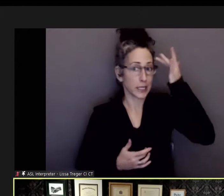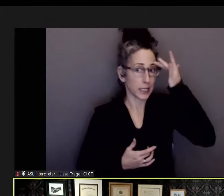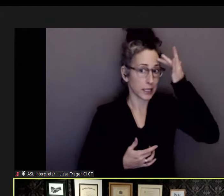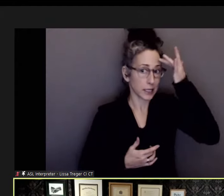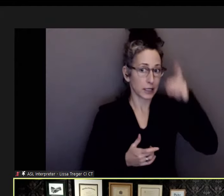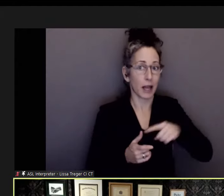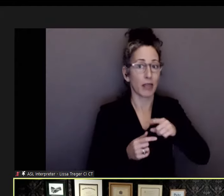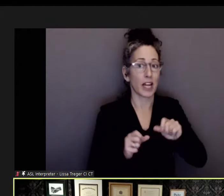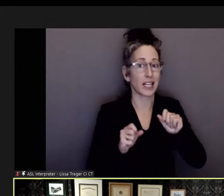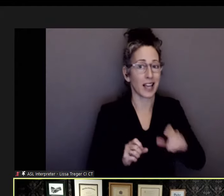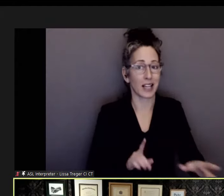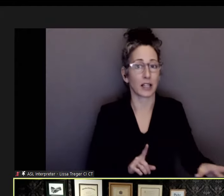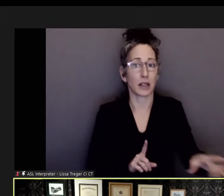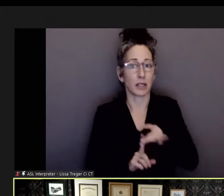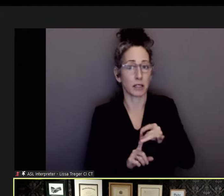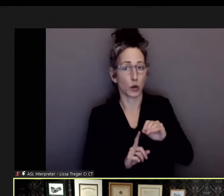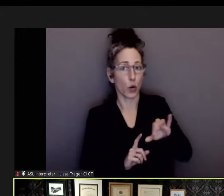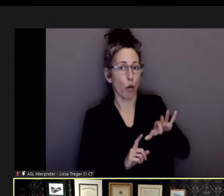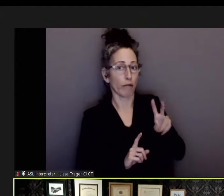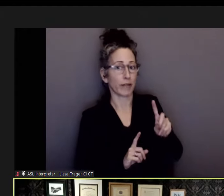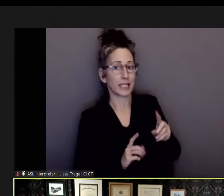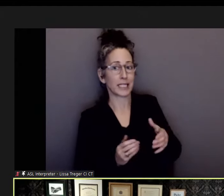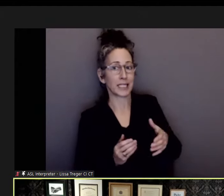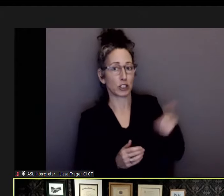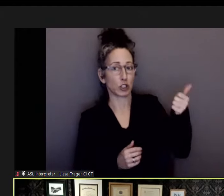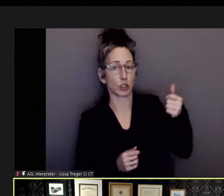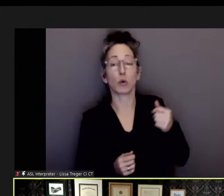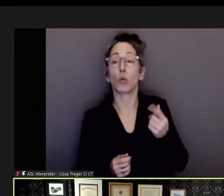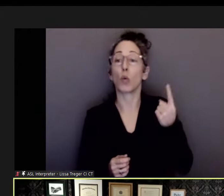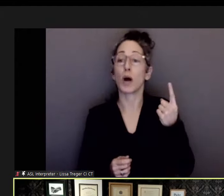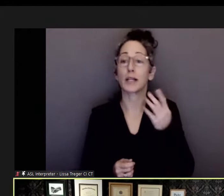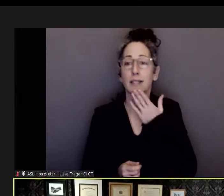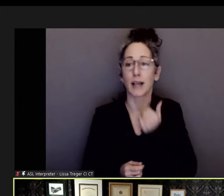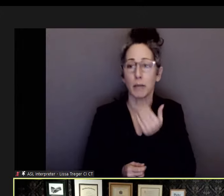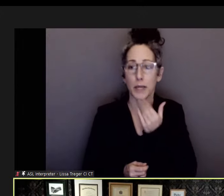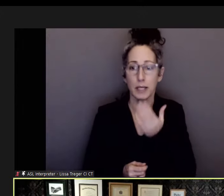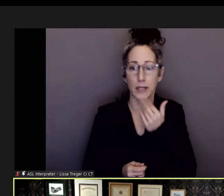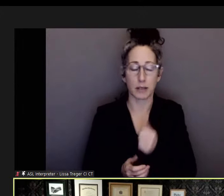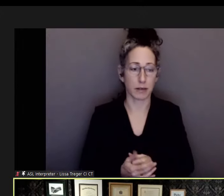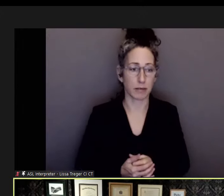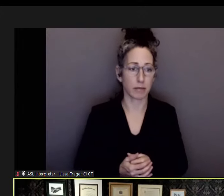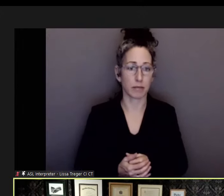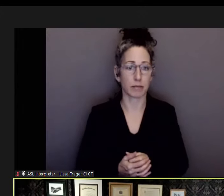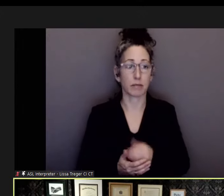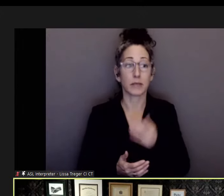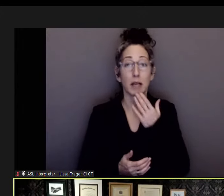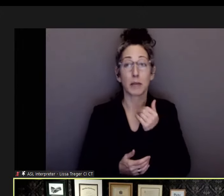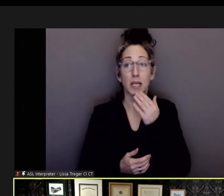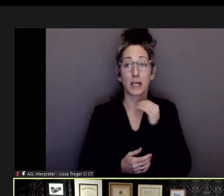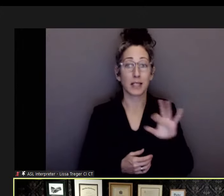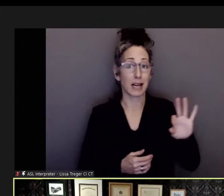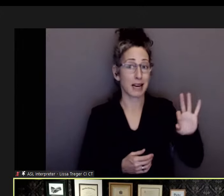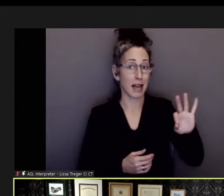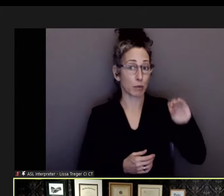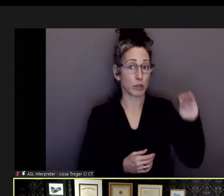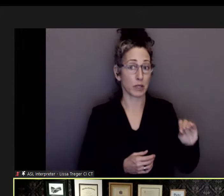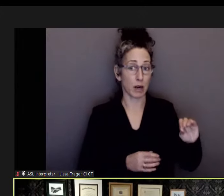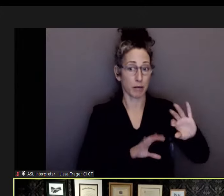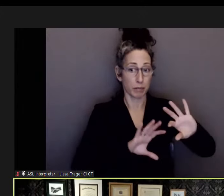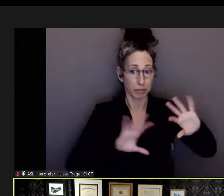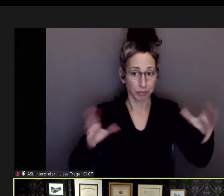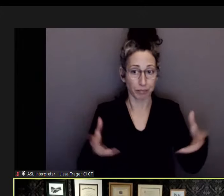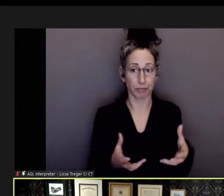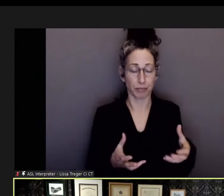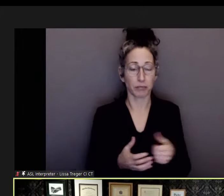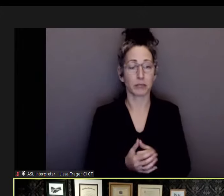in the COVE study. The most frequent one, of course, was diabetes, here at 9% of the population. And the way this works